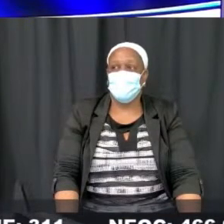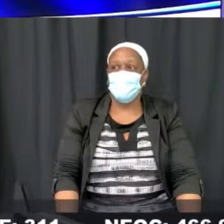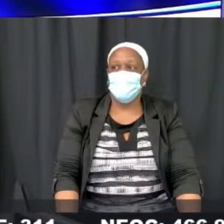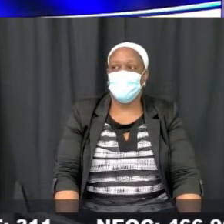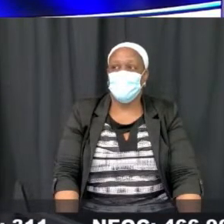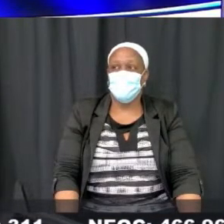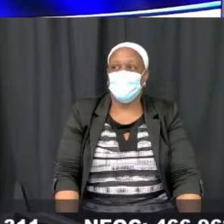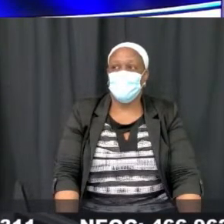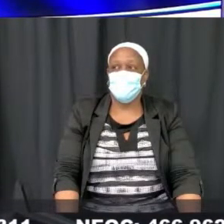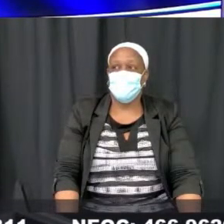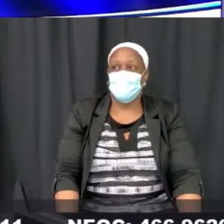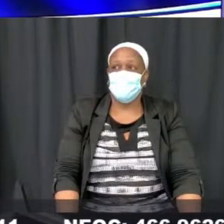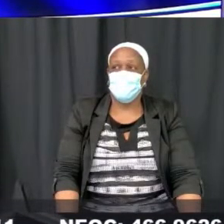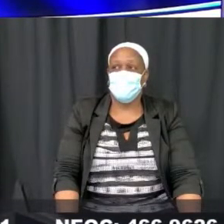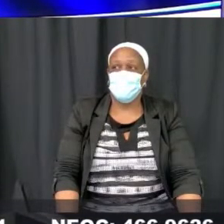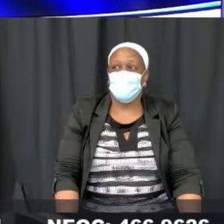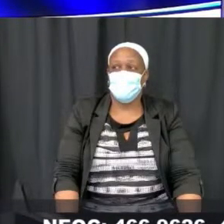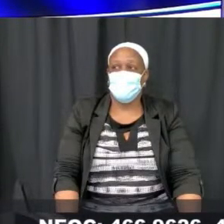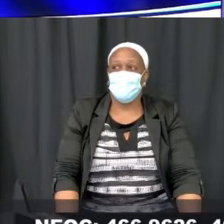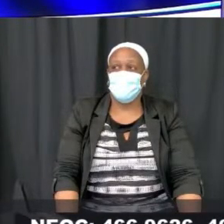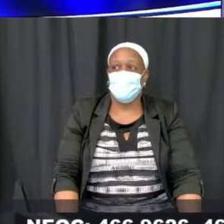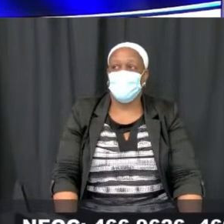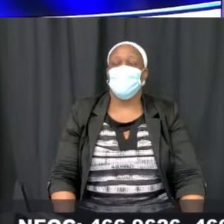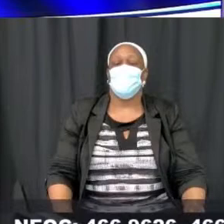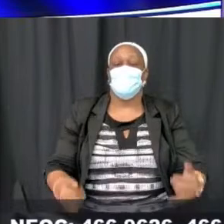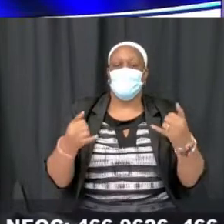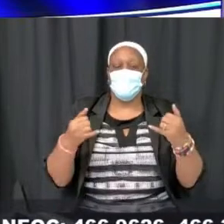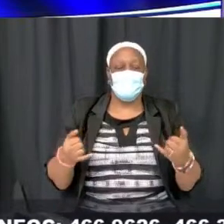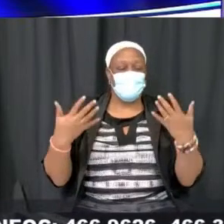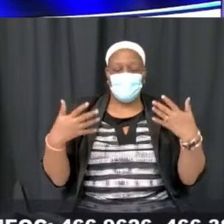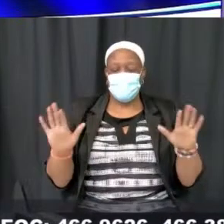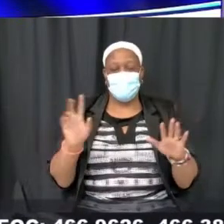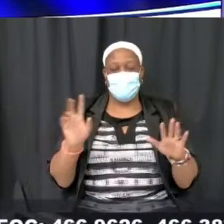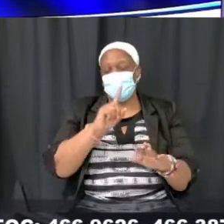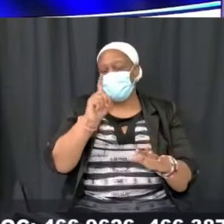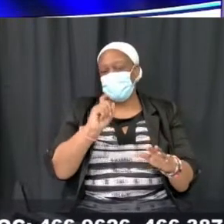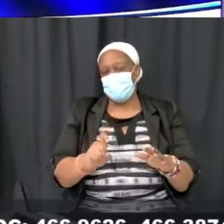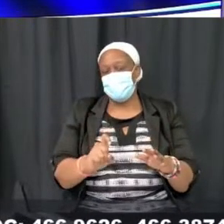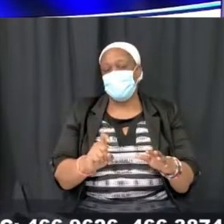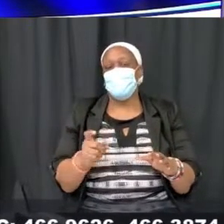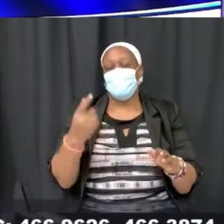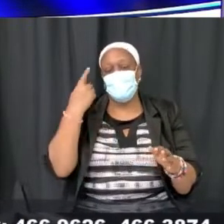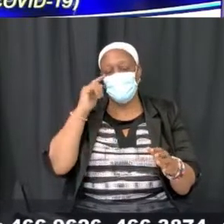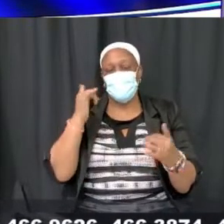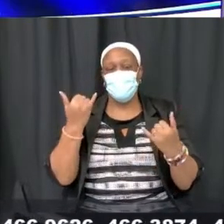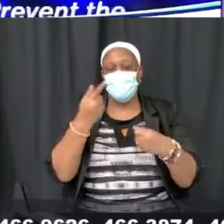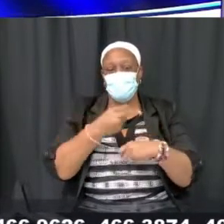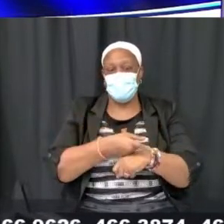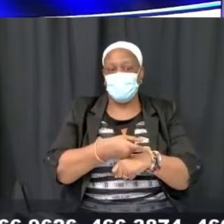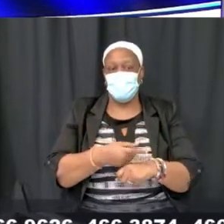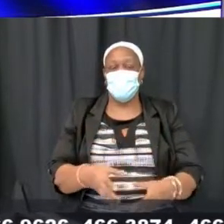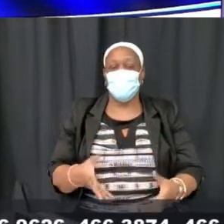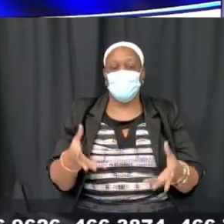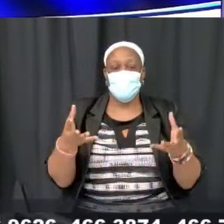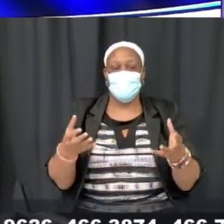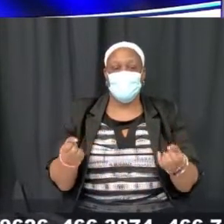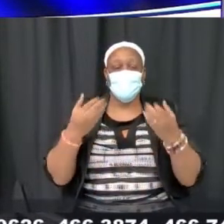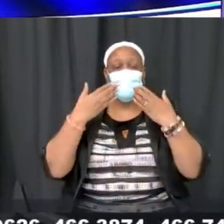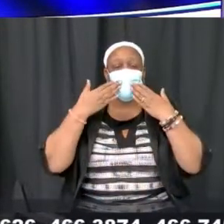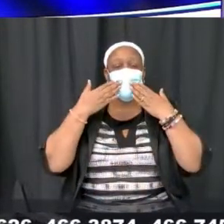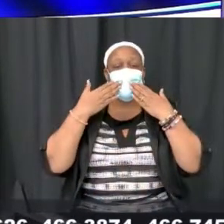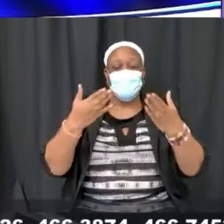brings us to the end of our questions for our press briefing today. I want to thank you